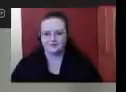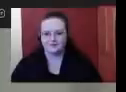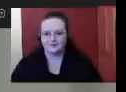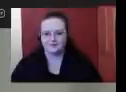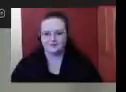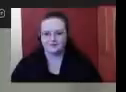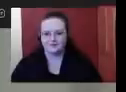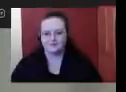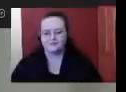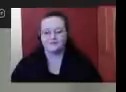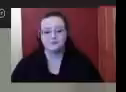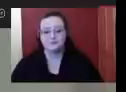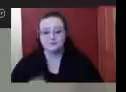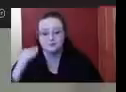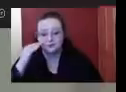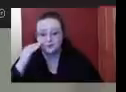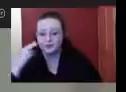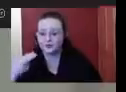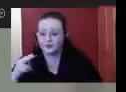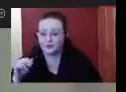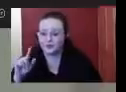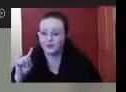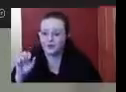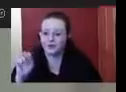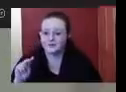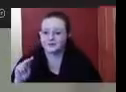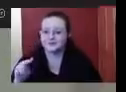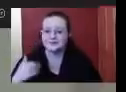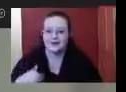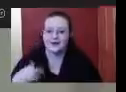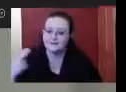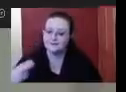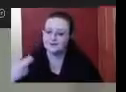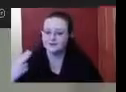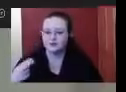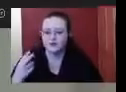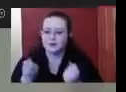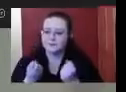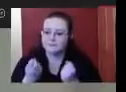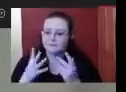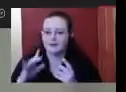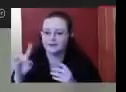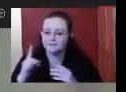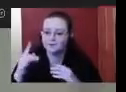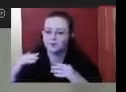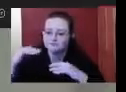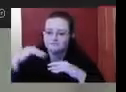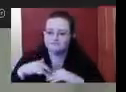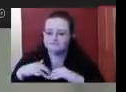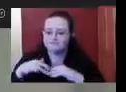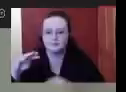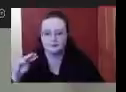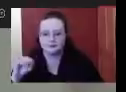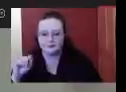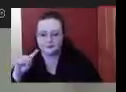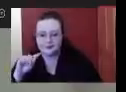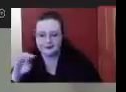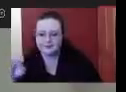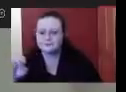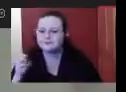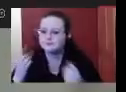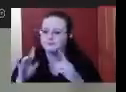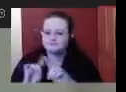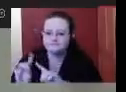Halton, as we know it today, is rich in history and modern traditions of many First Nations and the Métis. From the Anishinaabe to